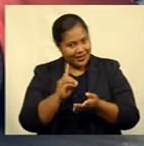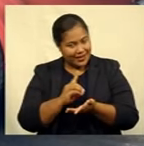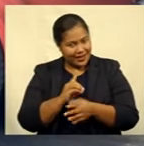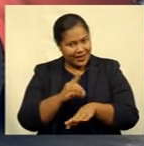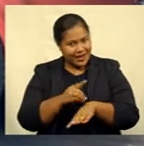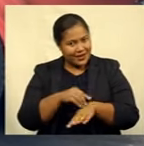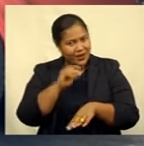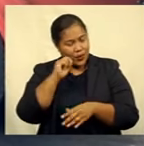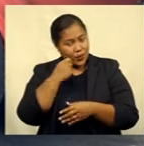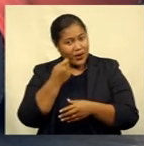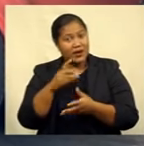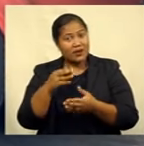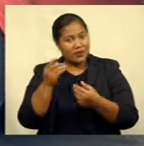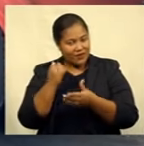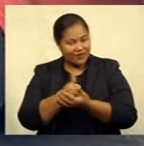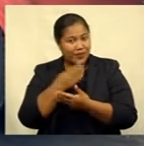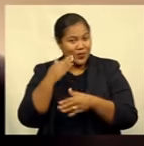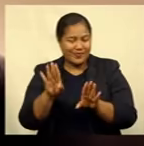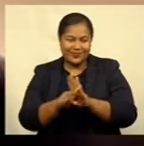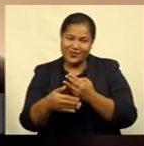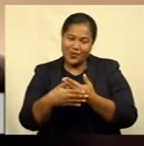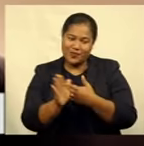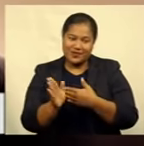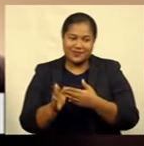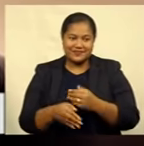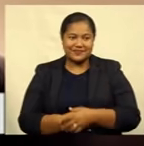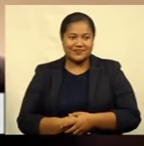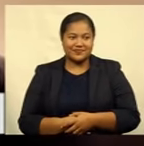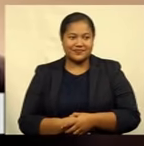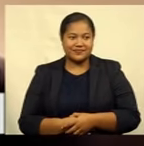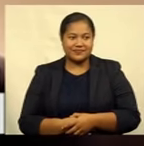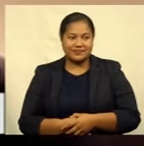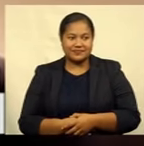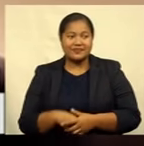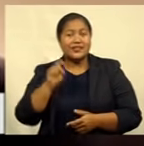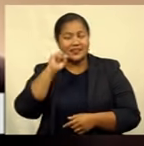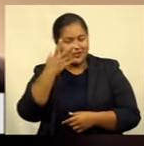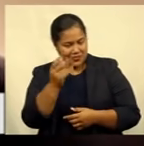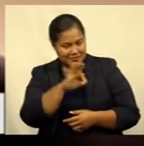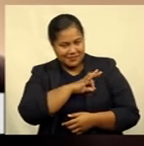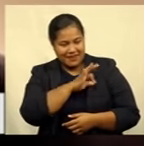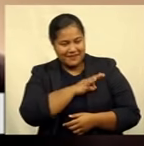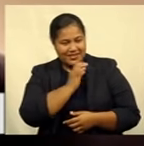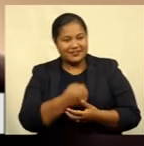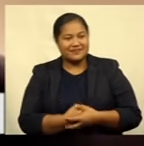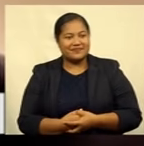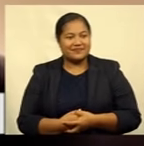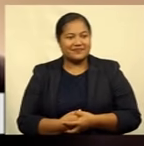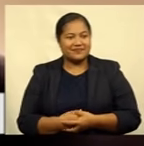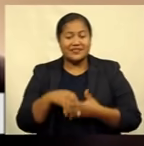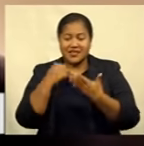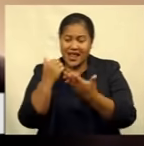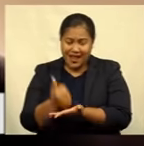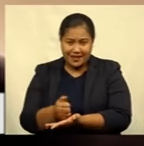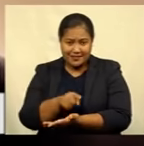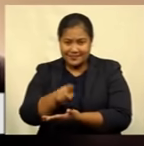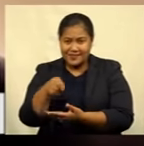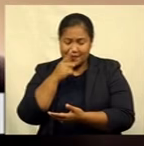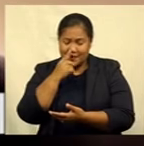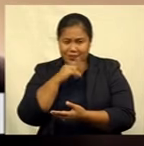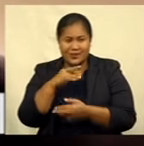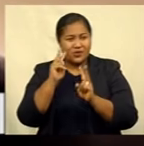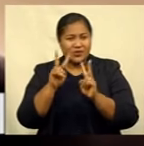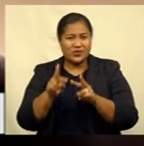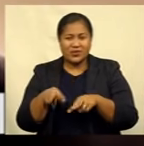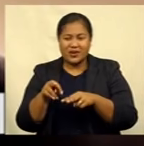confirmed when borders open. They'll be very beneficial. It will help out the people who are looking